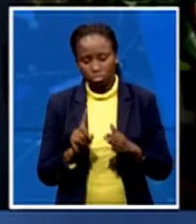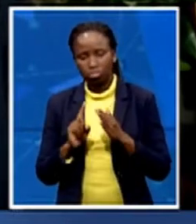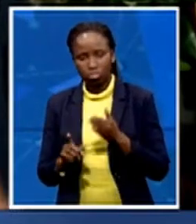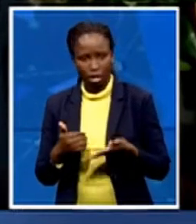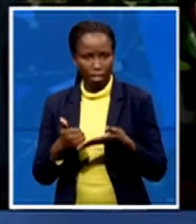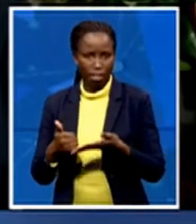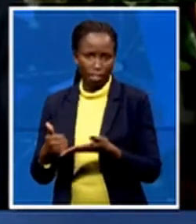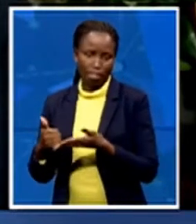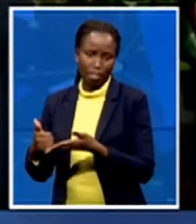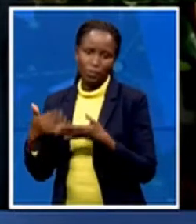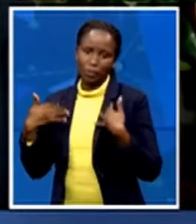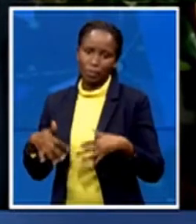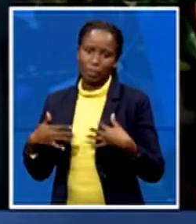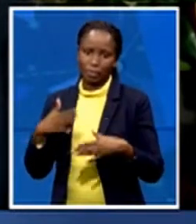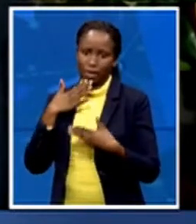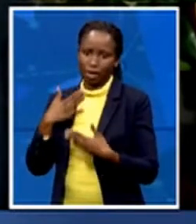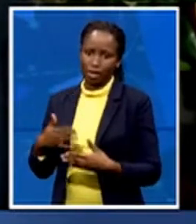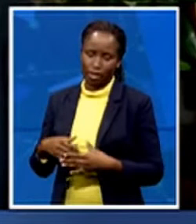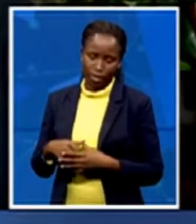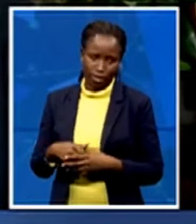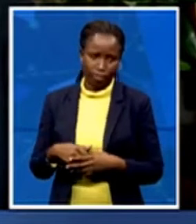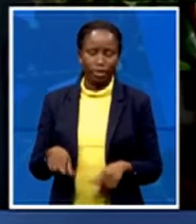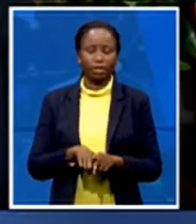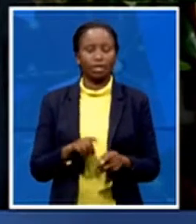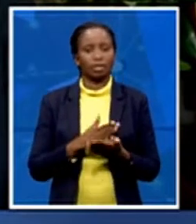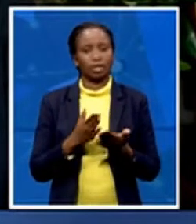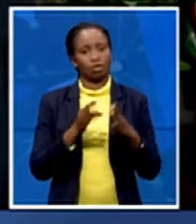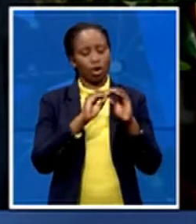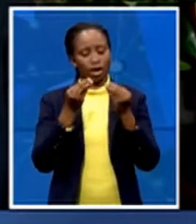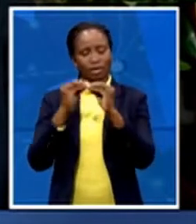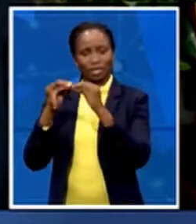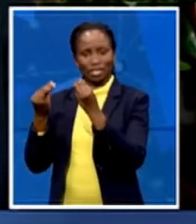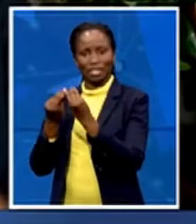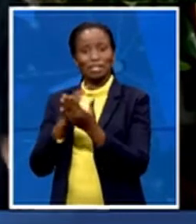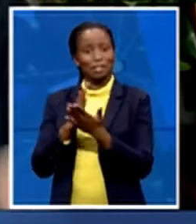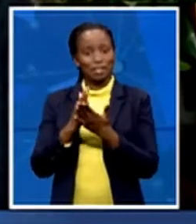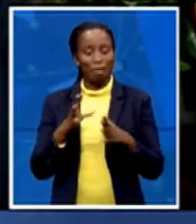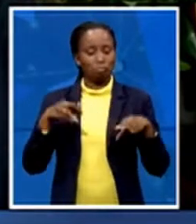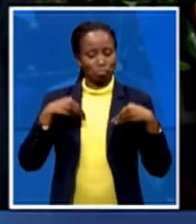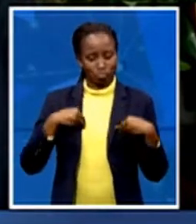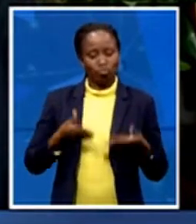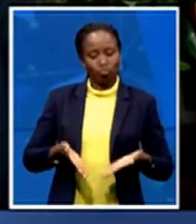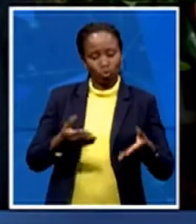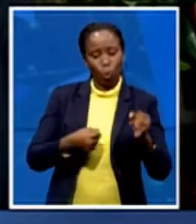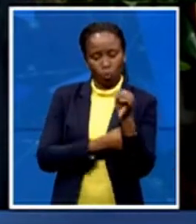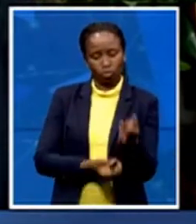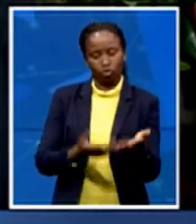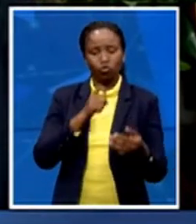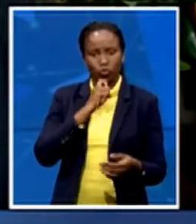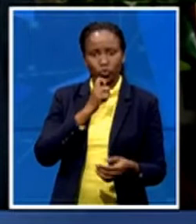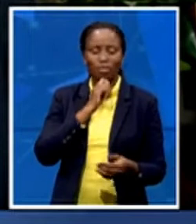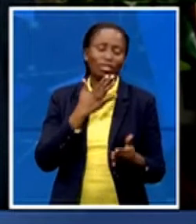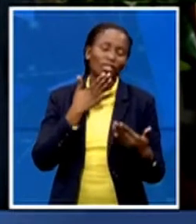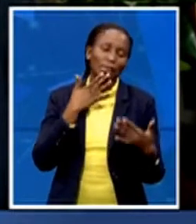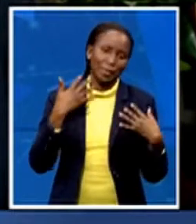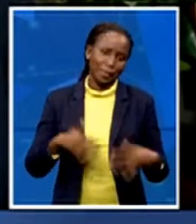of course, those organizations that have made sites available. I really want to thank you, because it is that experience that is what counts, and